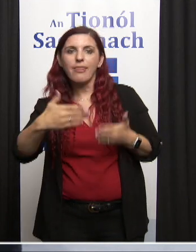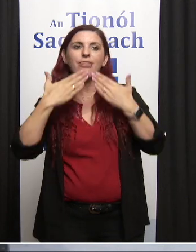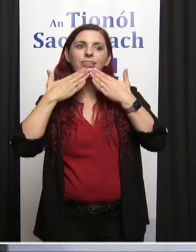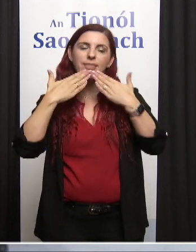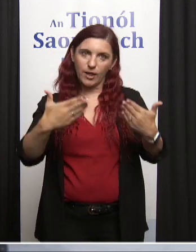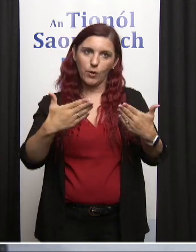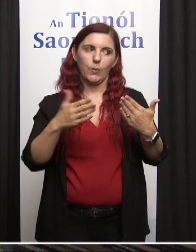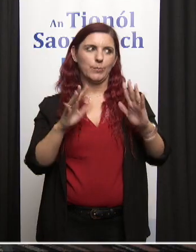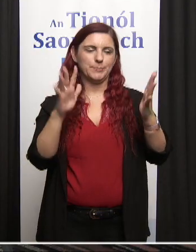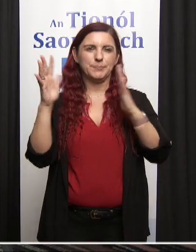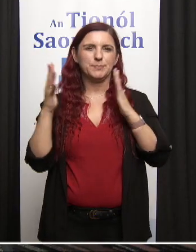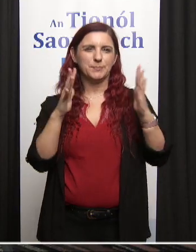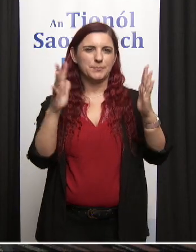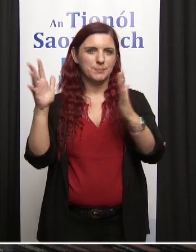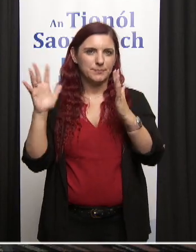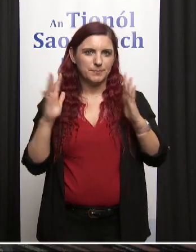Margaret.